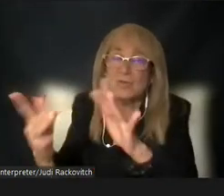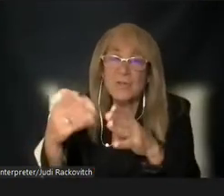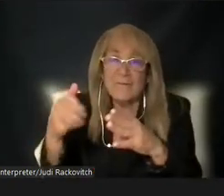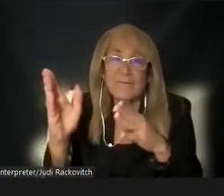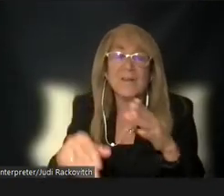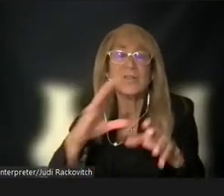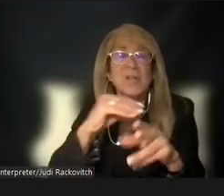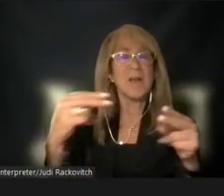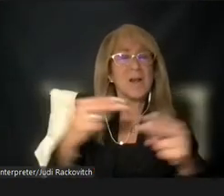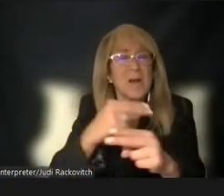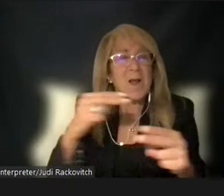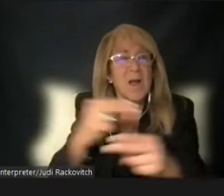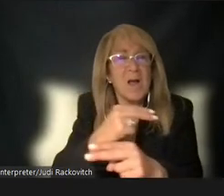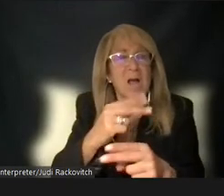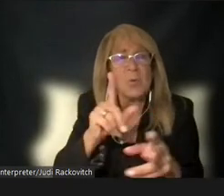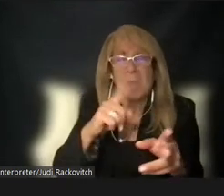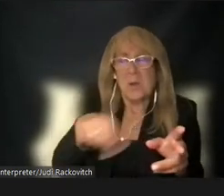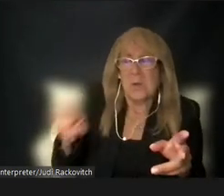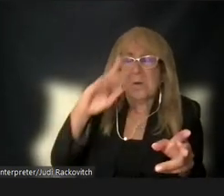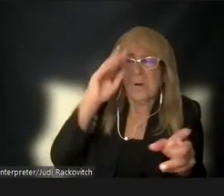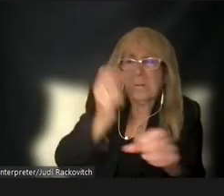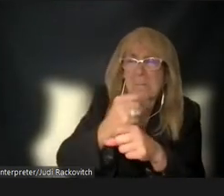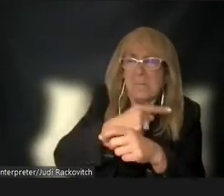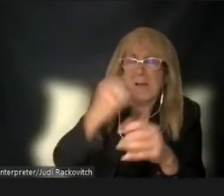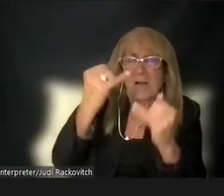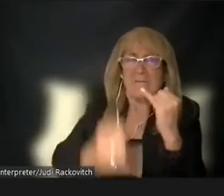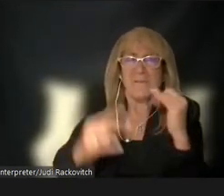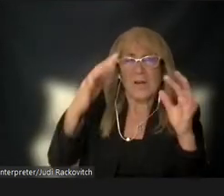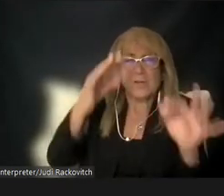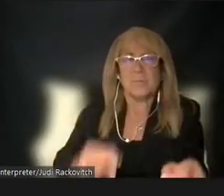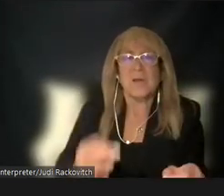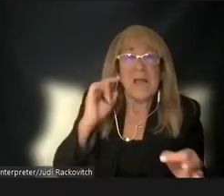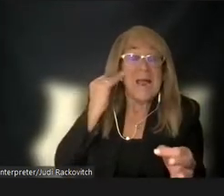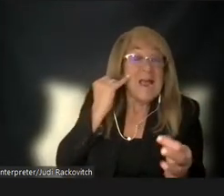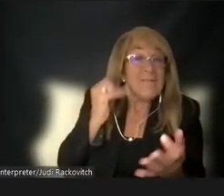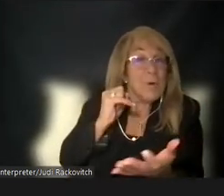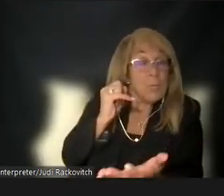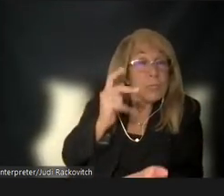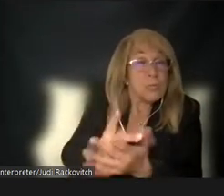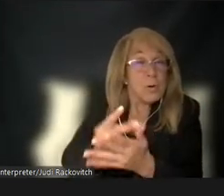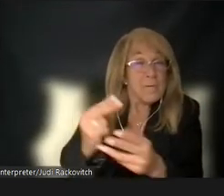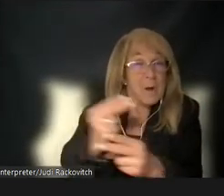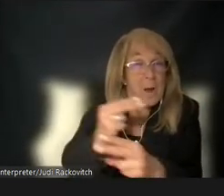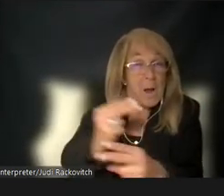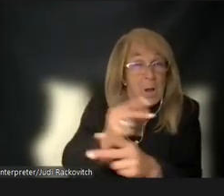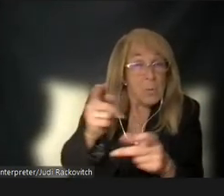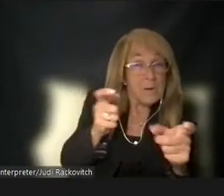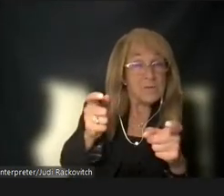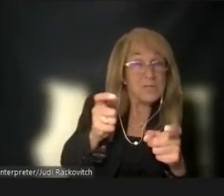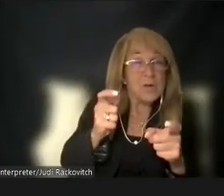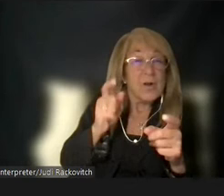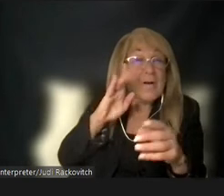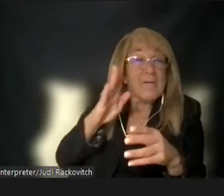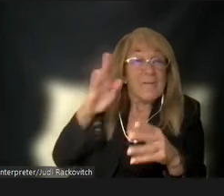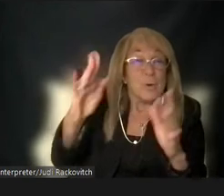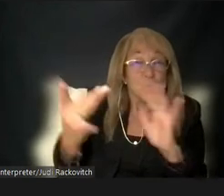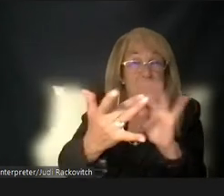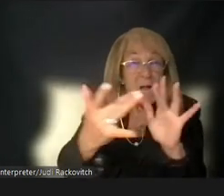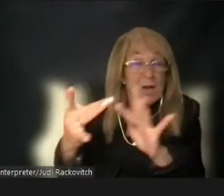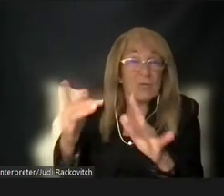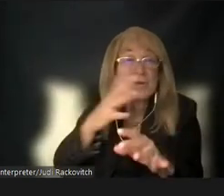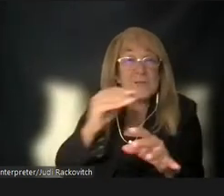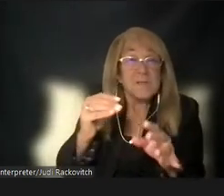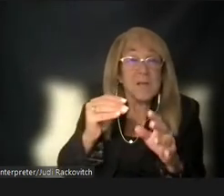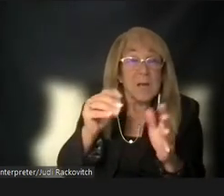make an environmental determination. If approved by Federal Highway Administration, future outreach and public hearings will be held as part of the